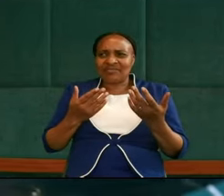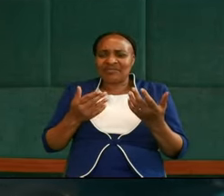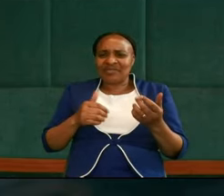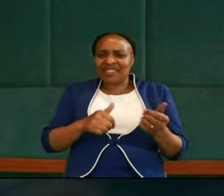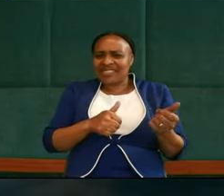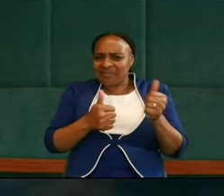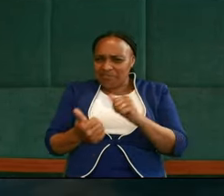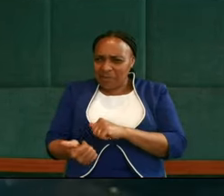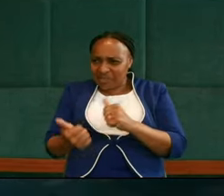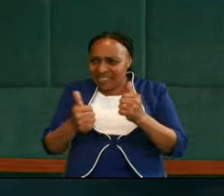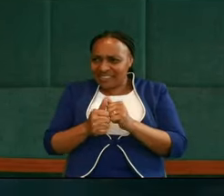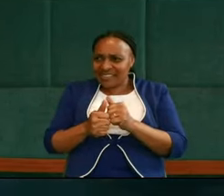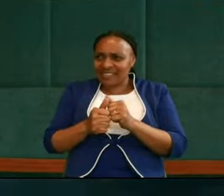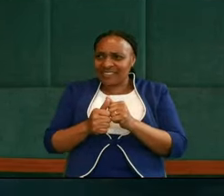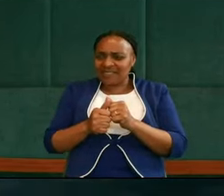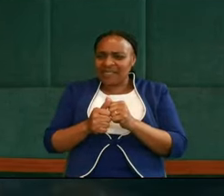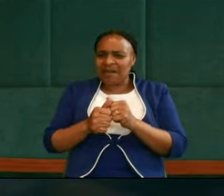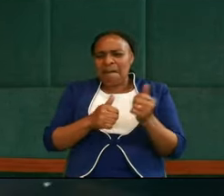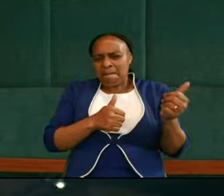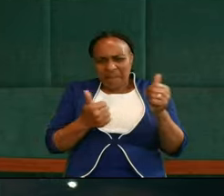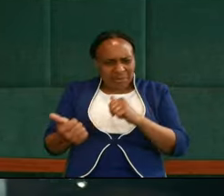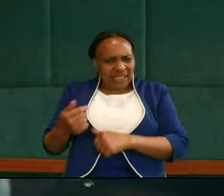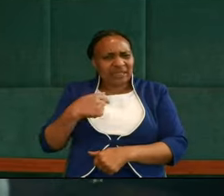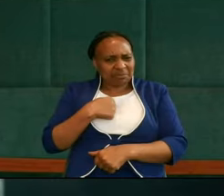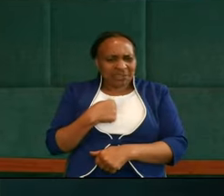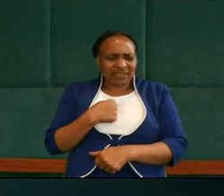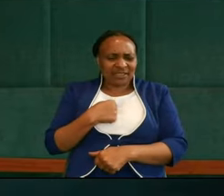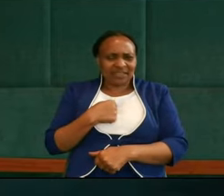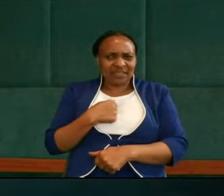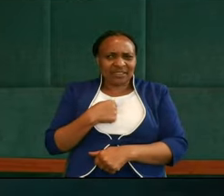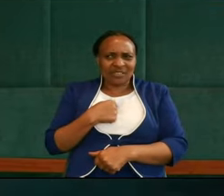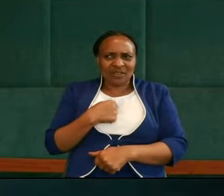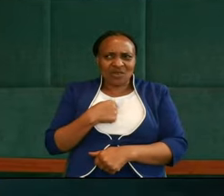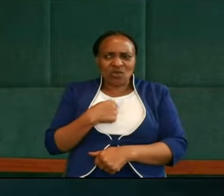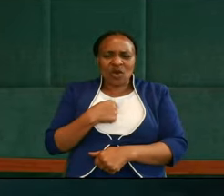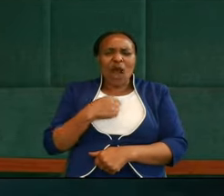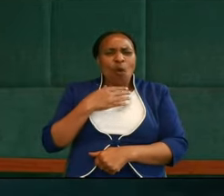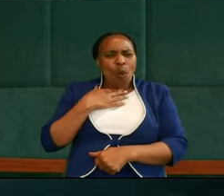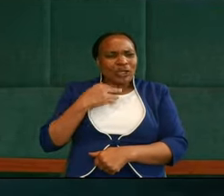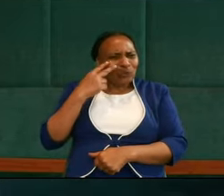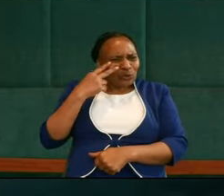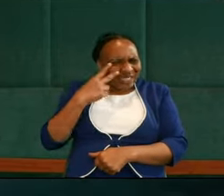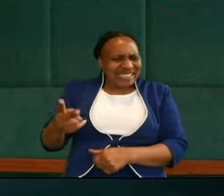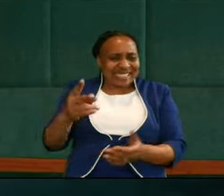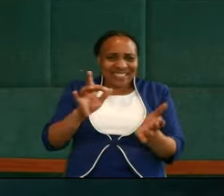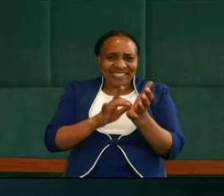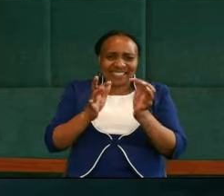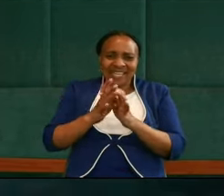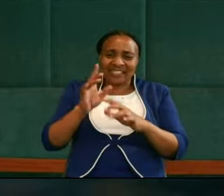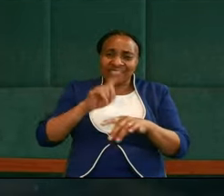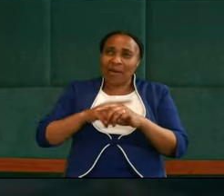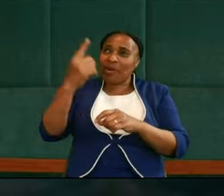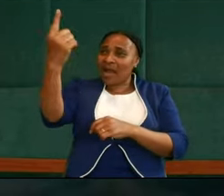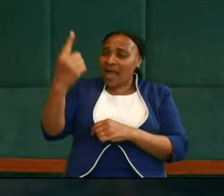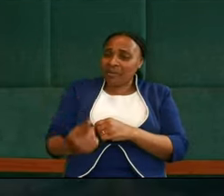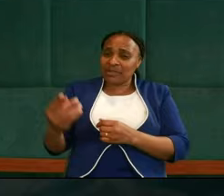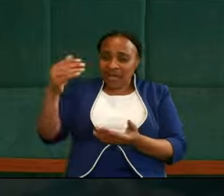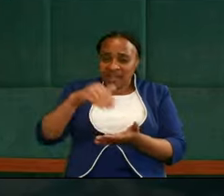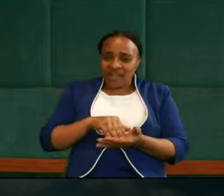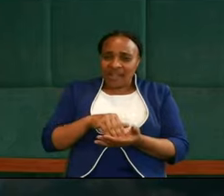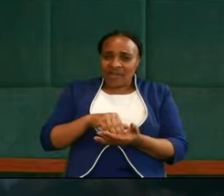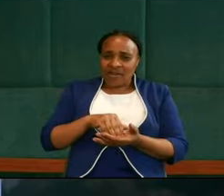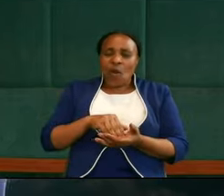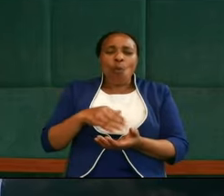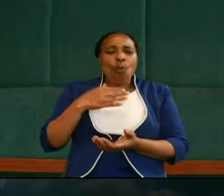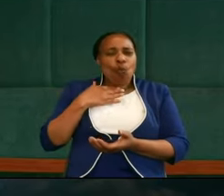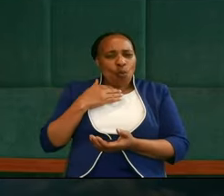a.m. baptize me. I want to see Jesus when he comes again.